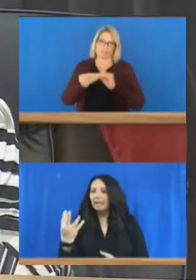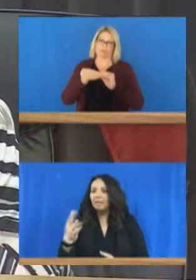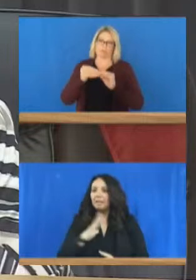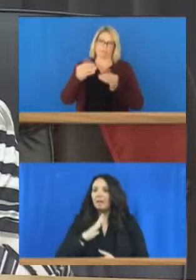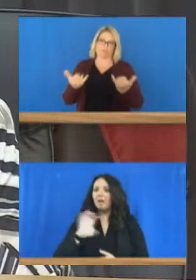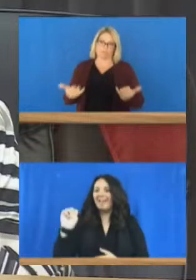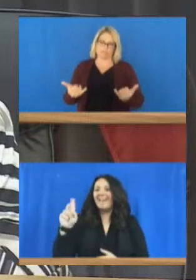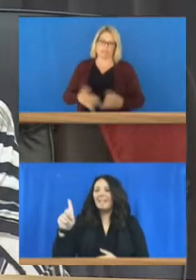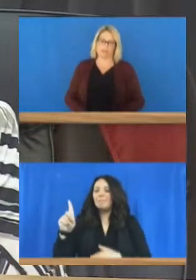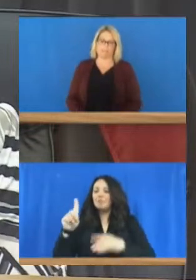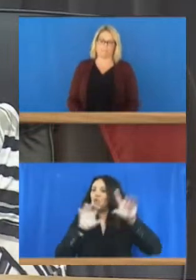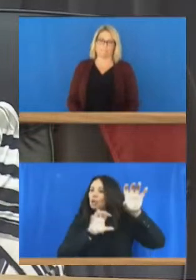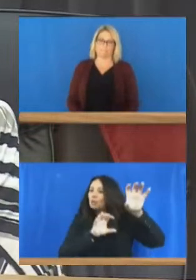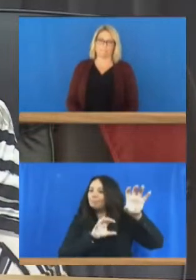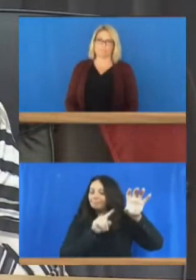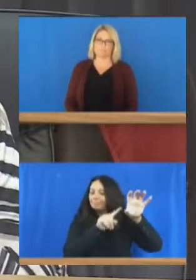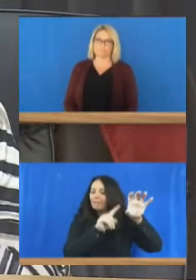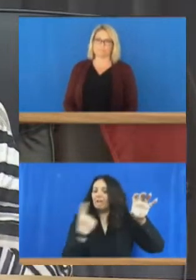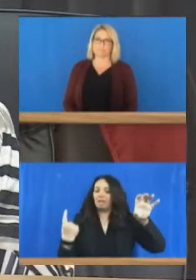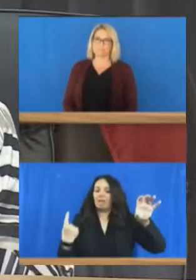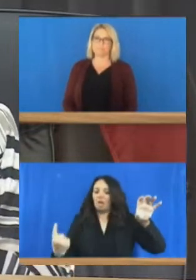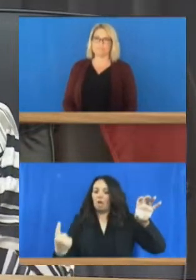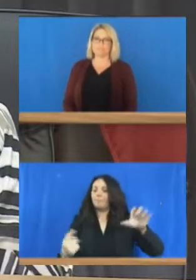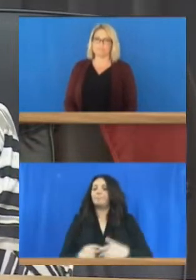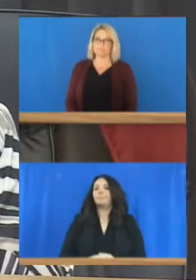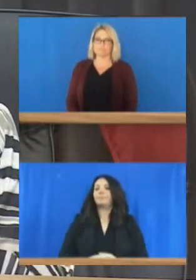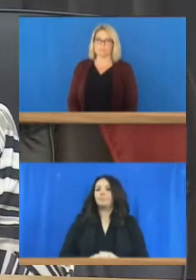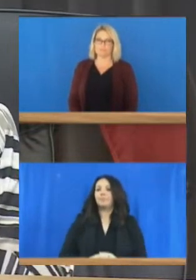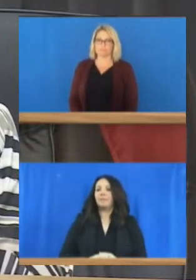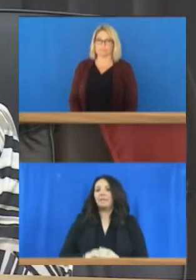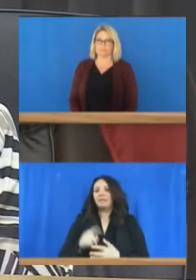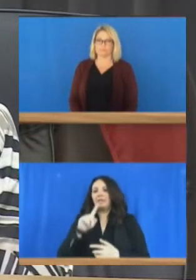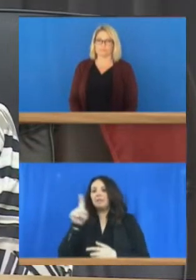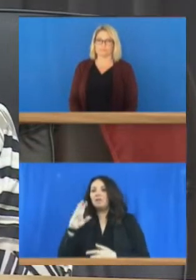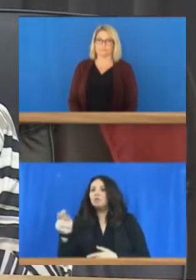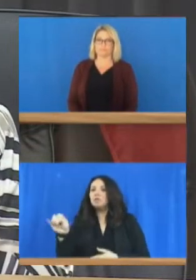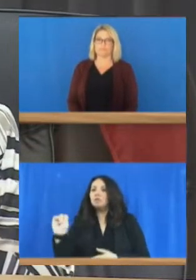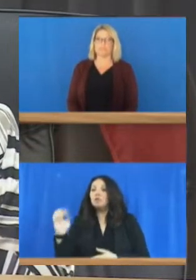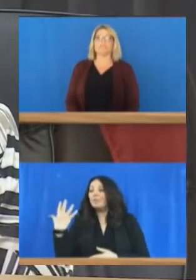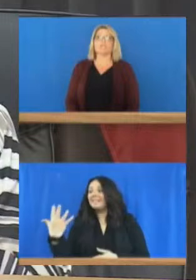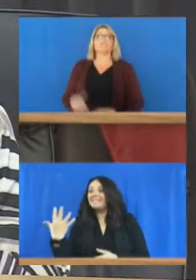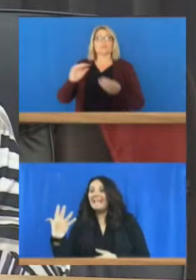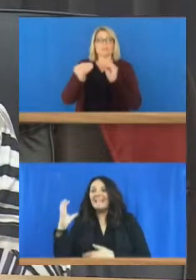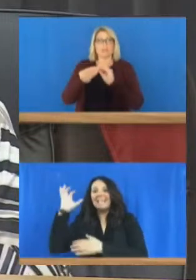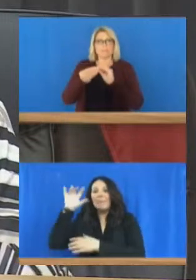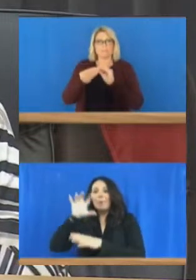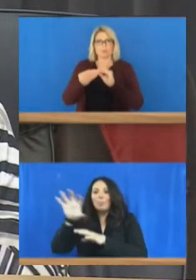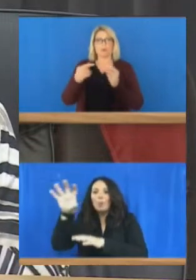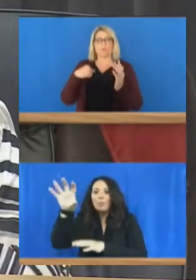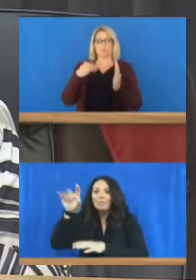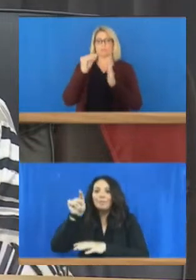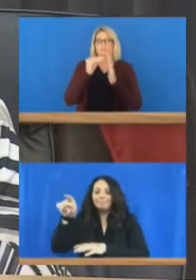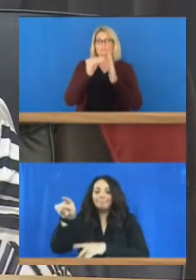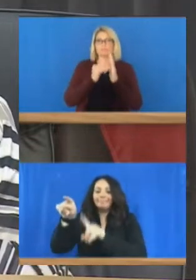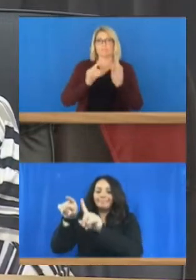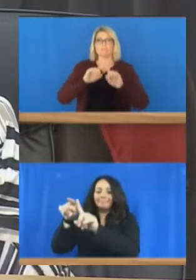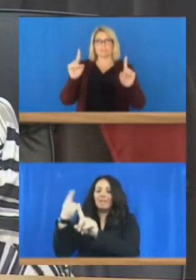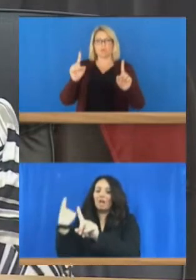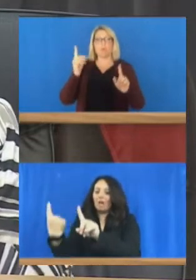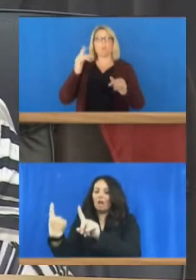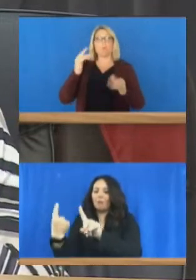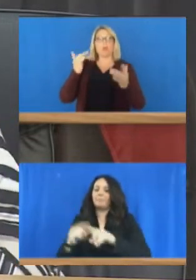emails about this confusion, and people are trying to understand the impact of the virus within our province. So it is important